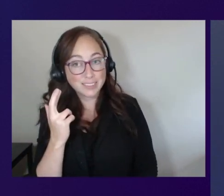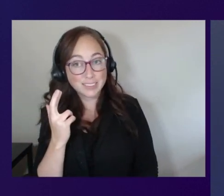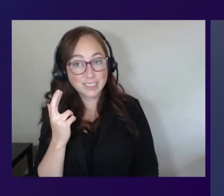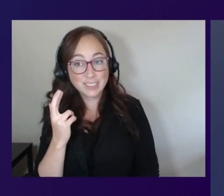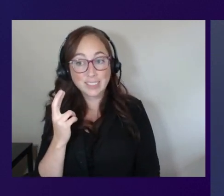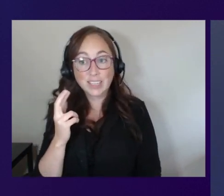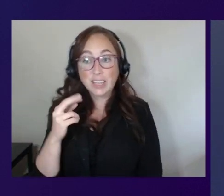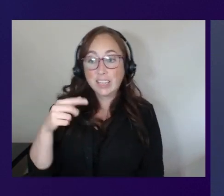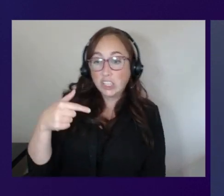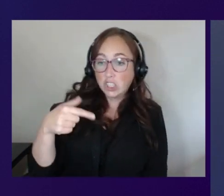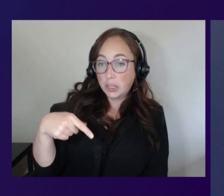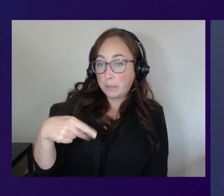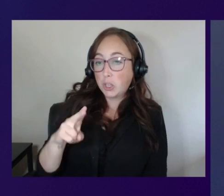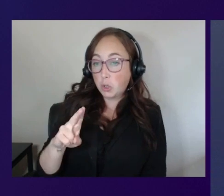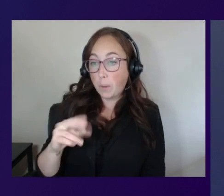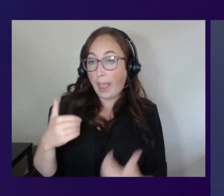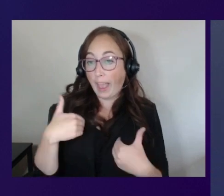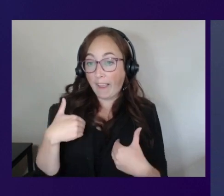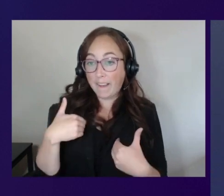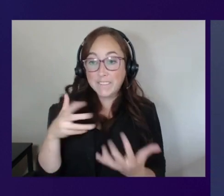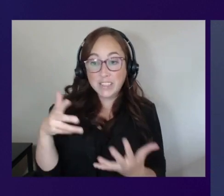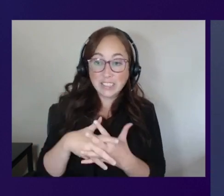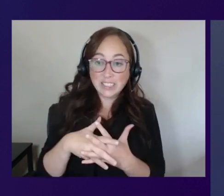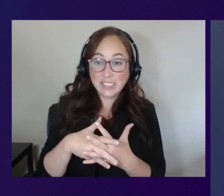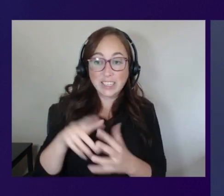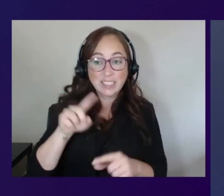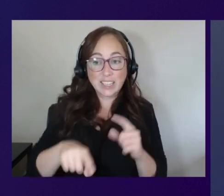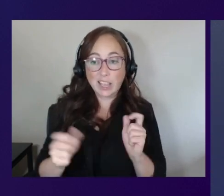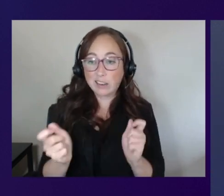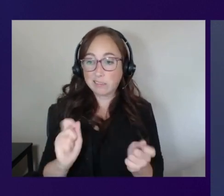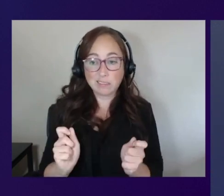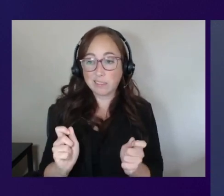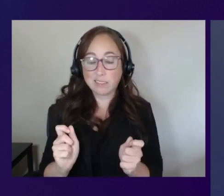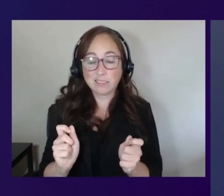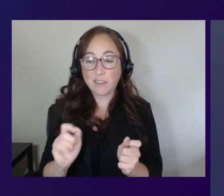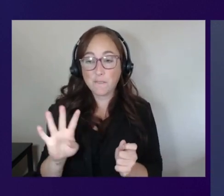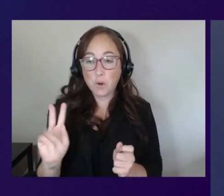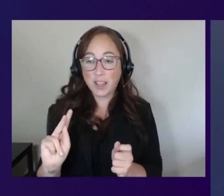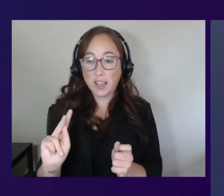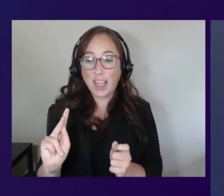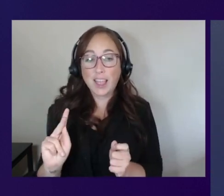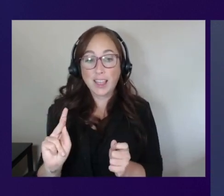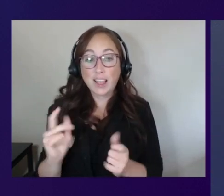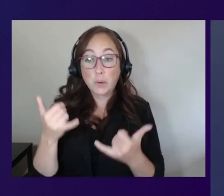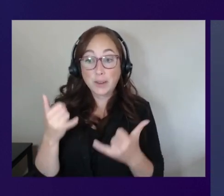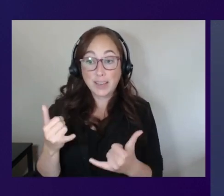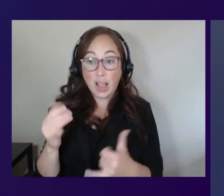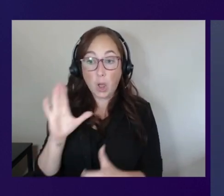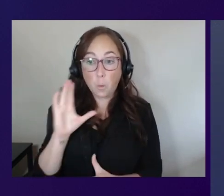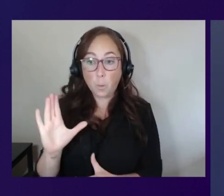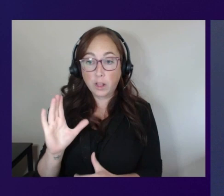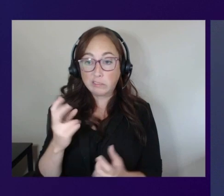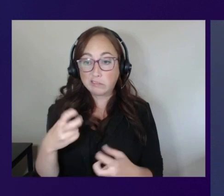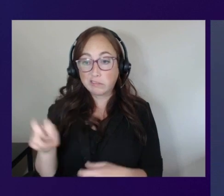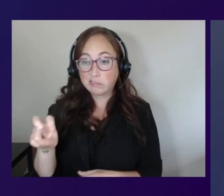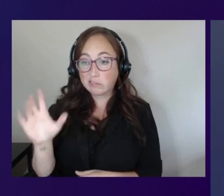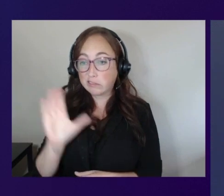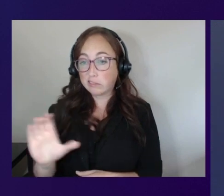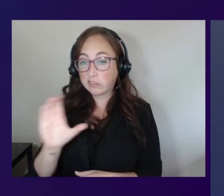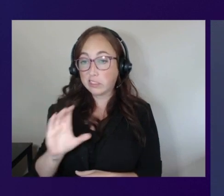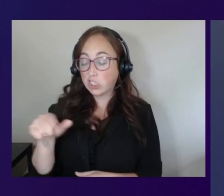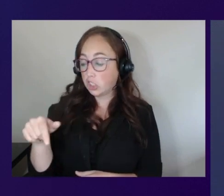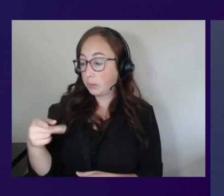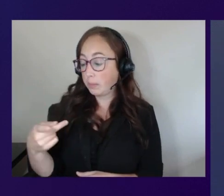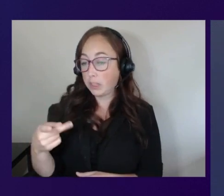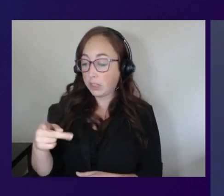GPU can't handle or edit 4K footage very well. So that's when they start looking for a GPU. This is exactly what I did. But I see that this